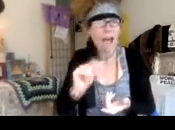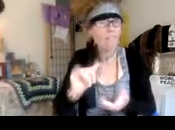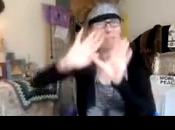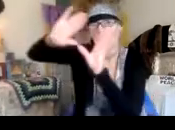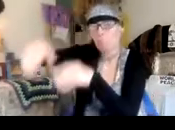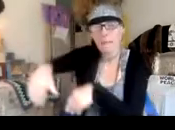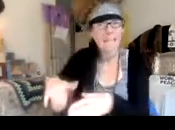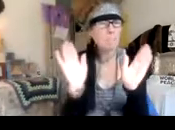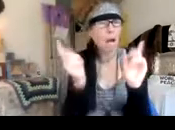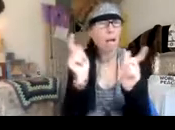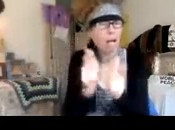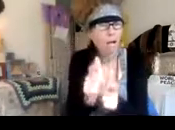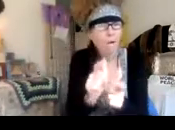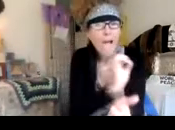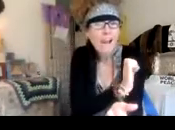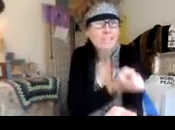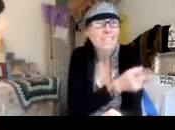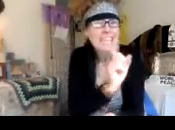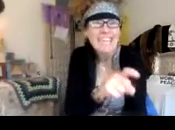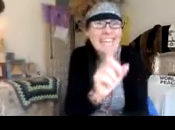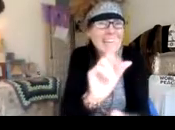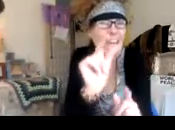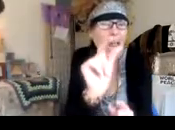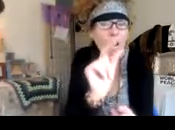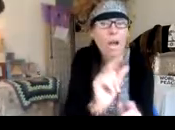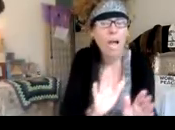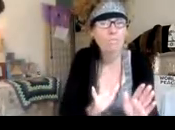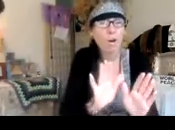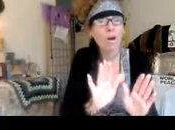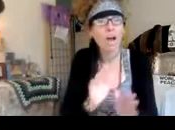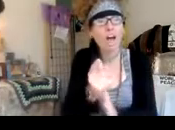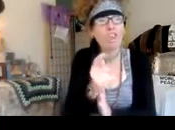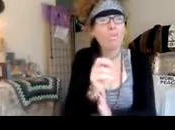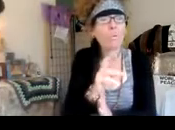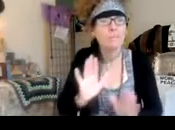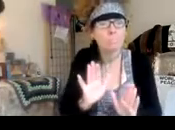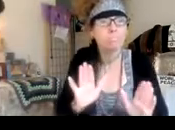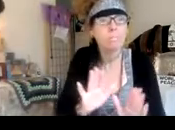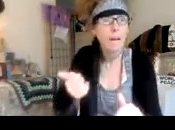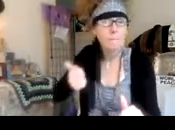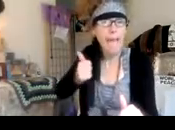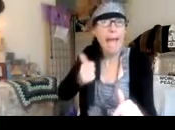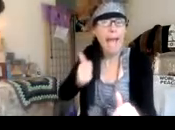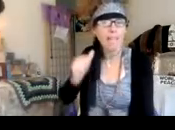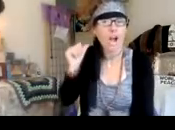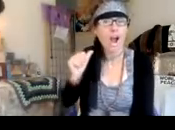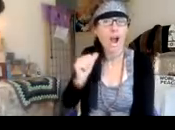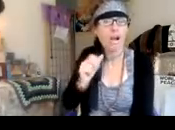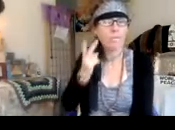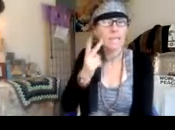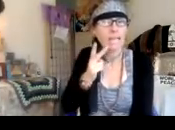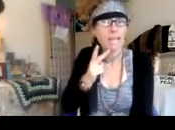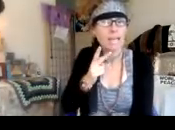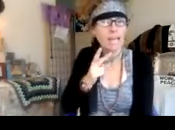small that basically to go forward, you would have thrusters in the back of the car here, which you can't see, they'd be inside the car, that would send